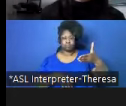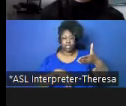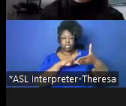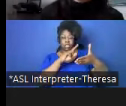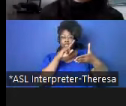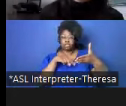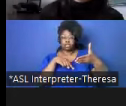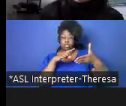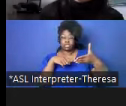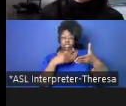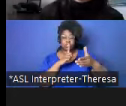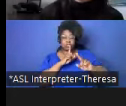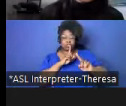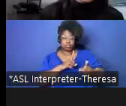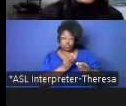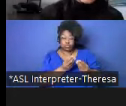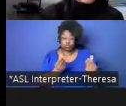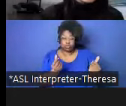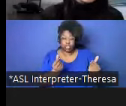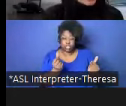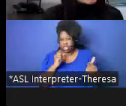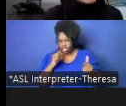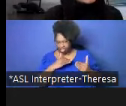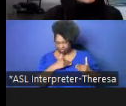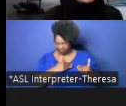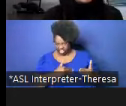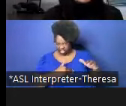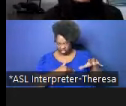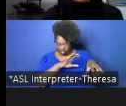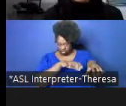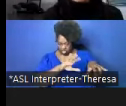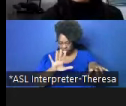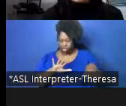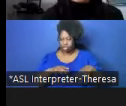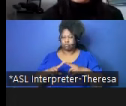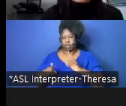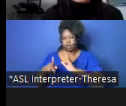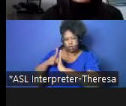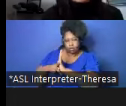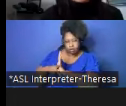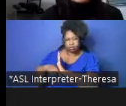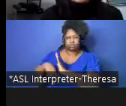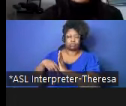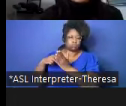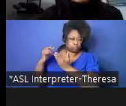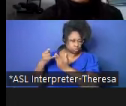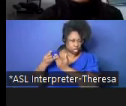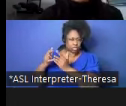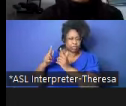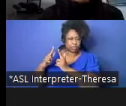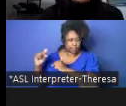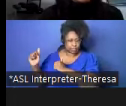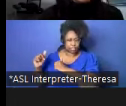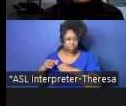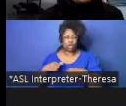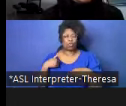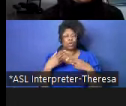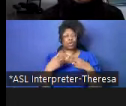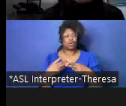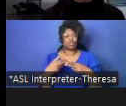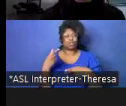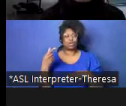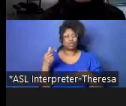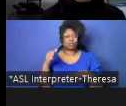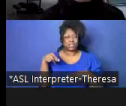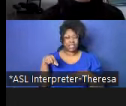non-physical solutions as sort of gap fillers. to address some of the